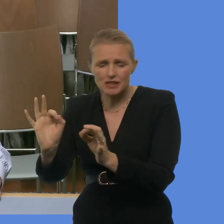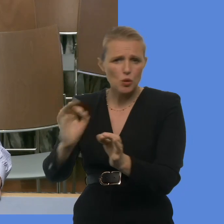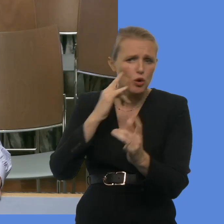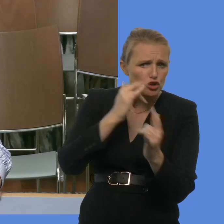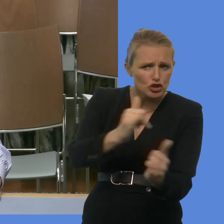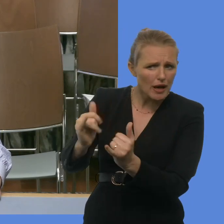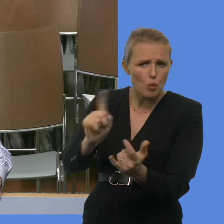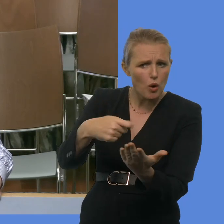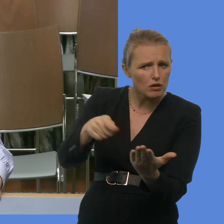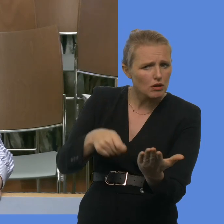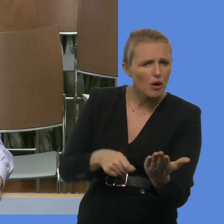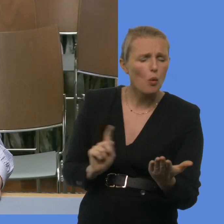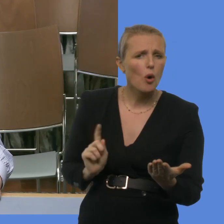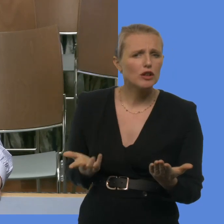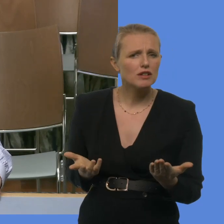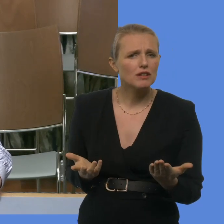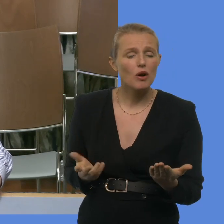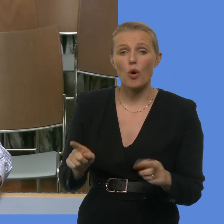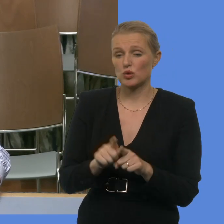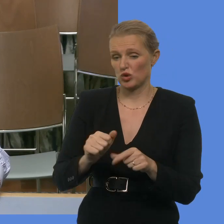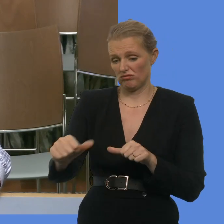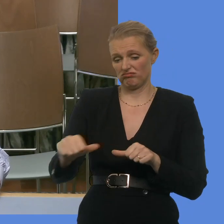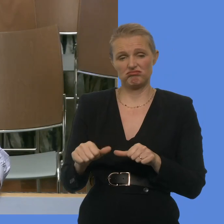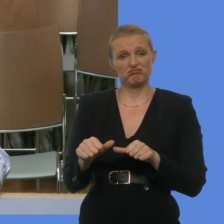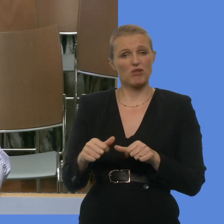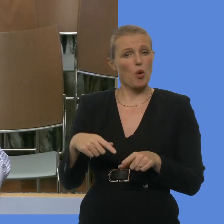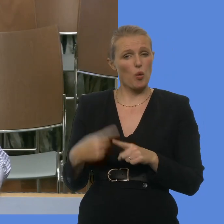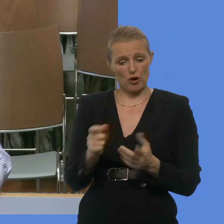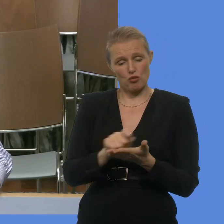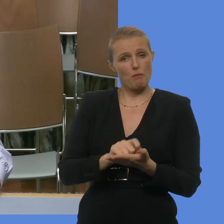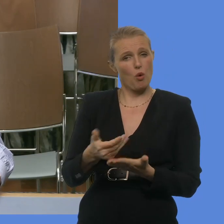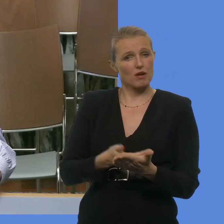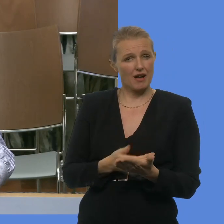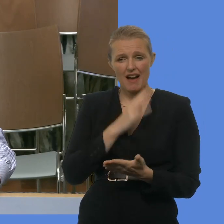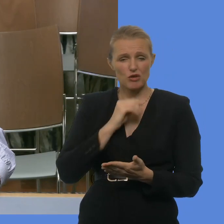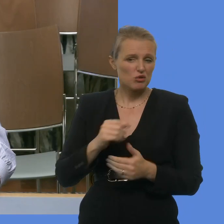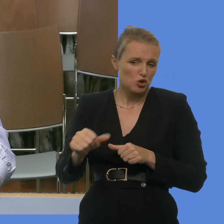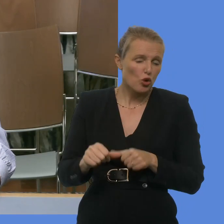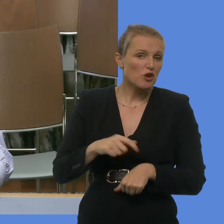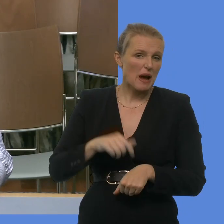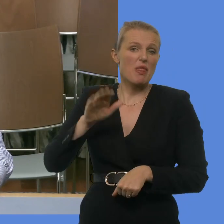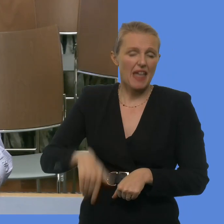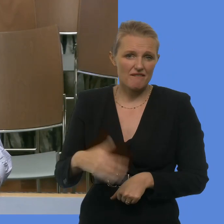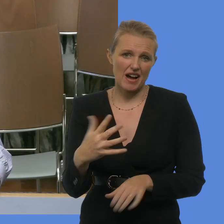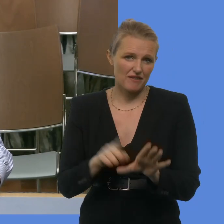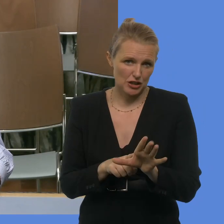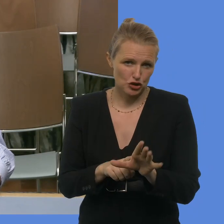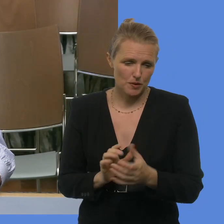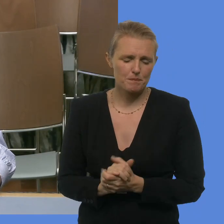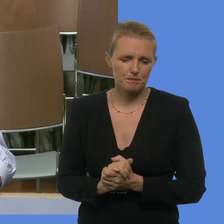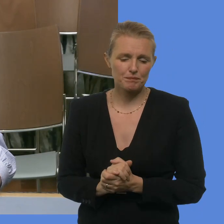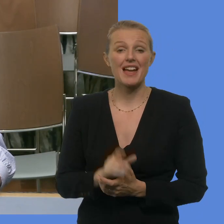review cycles to ensure early assessment of implementation challenges. So then in terms of education and